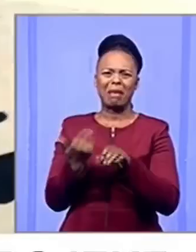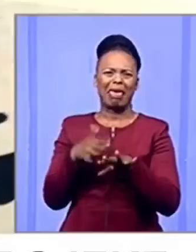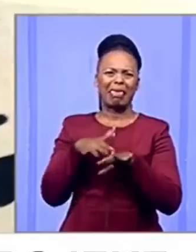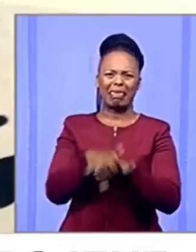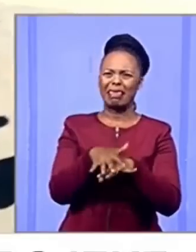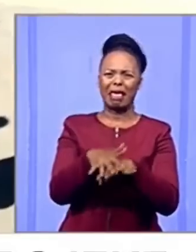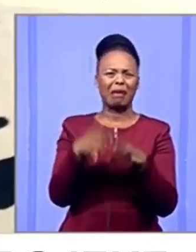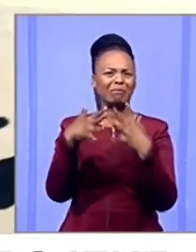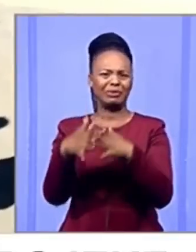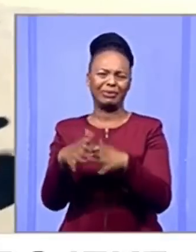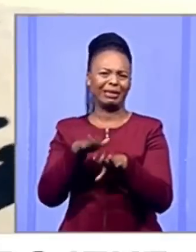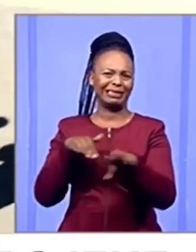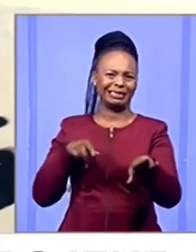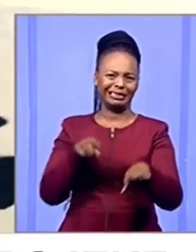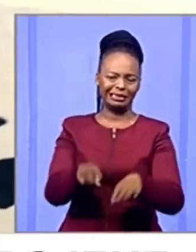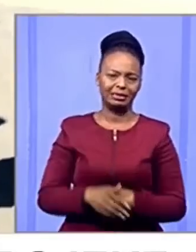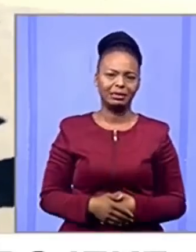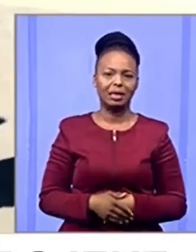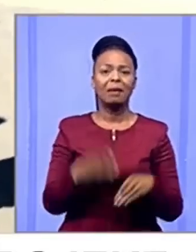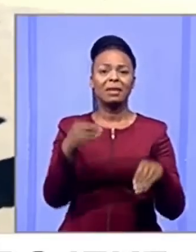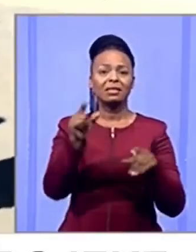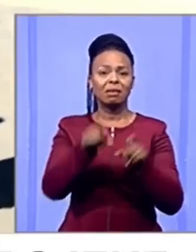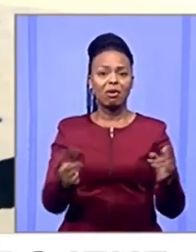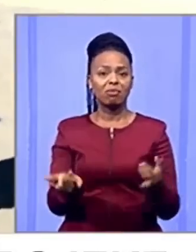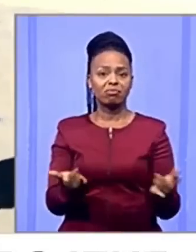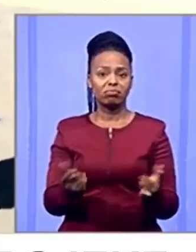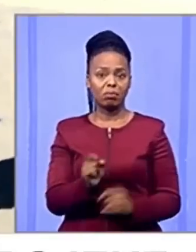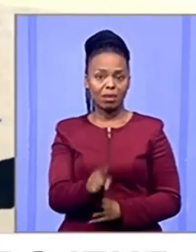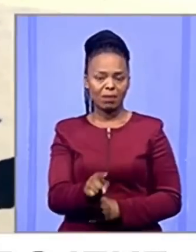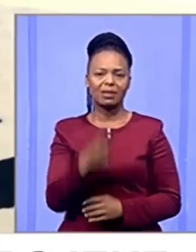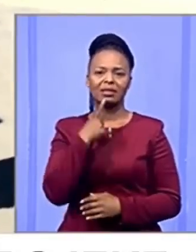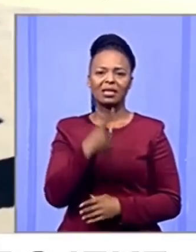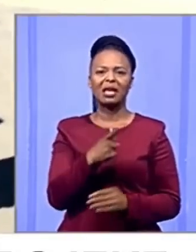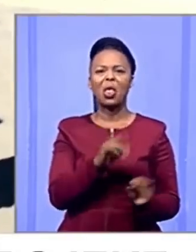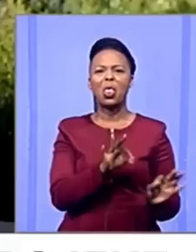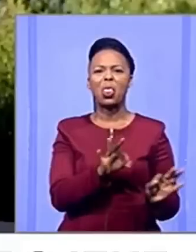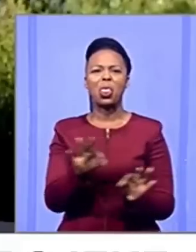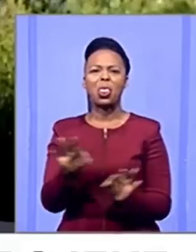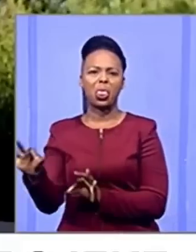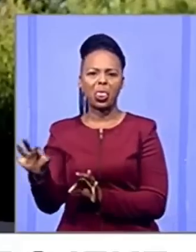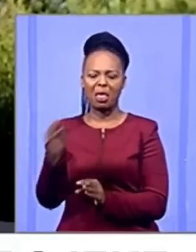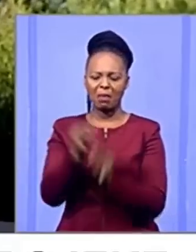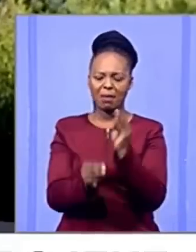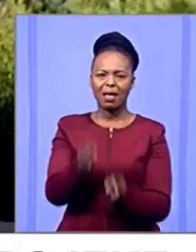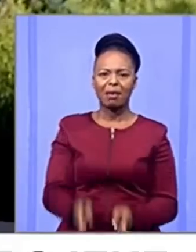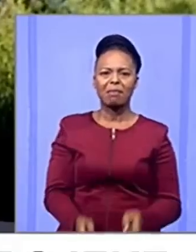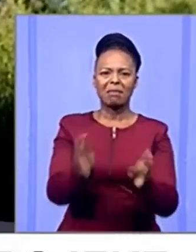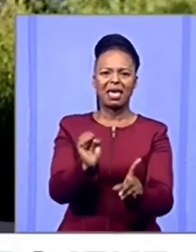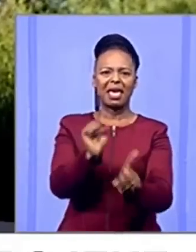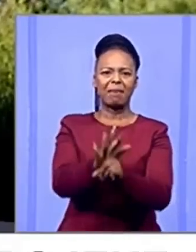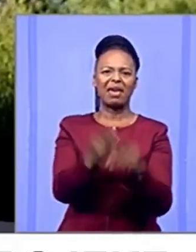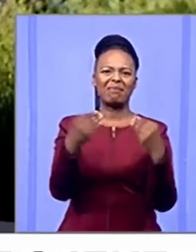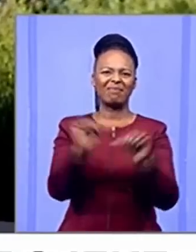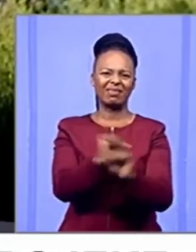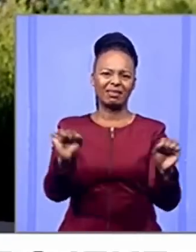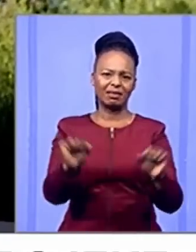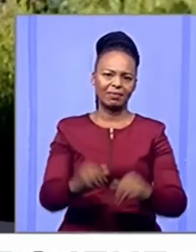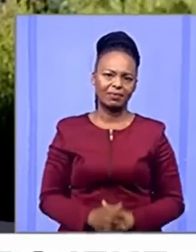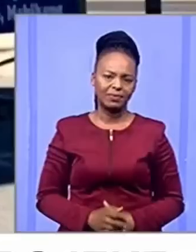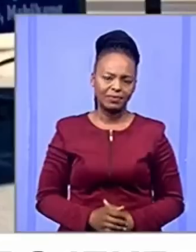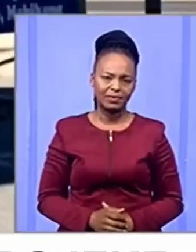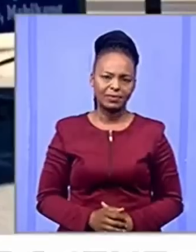mo. Bagwebi mono ba re go diega mo go konosetseng tsela eno go amile dikgwebo tsa bona.